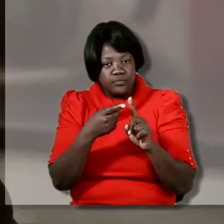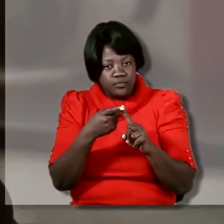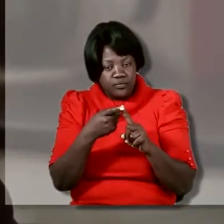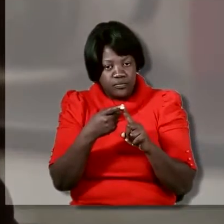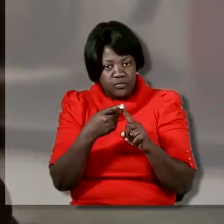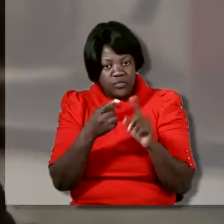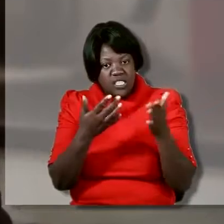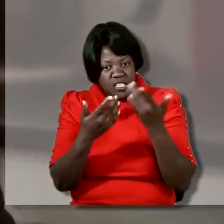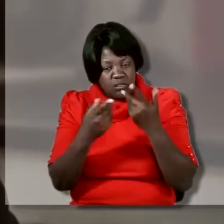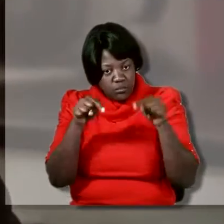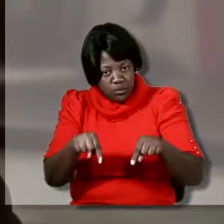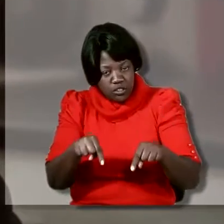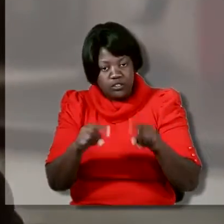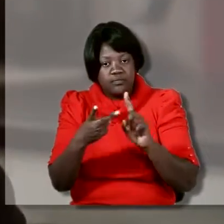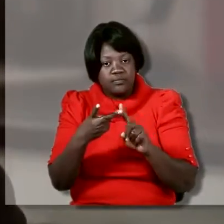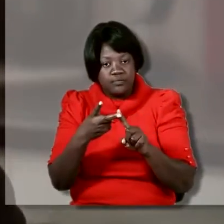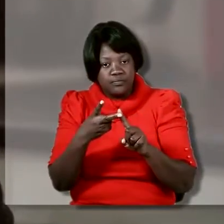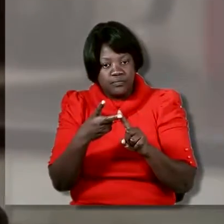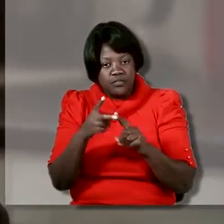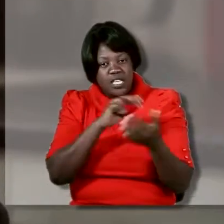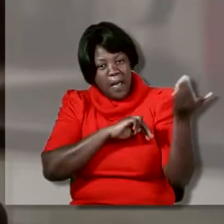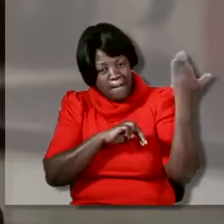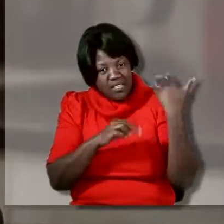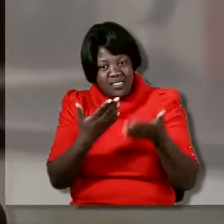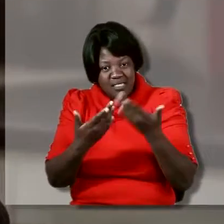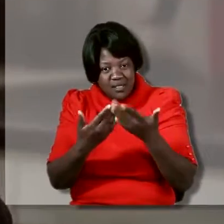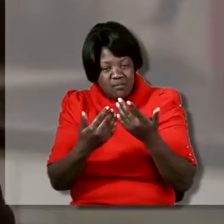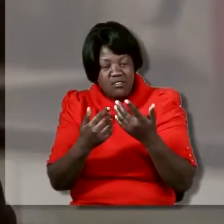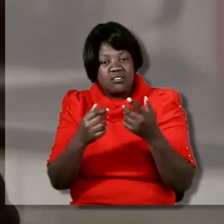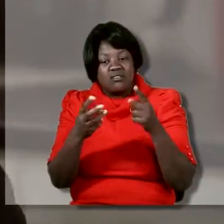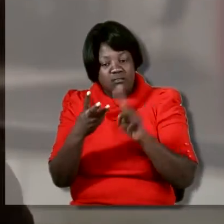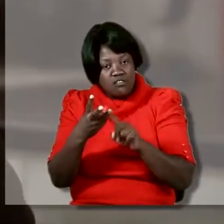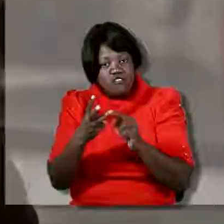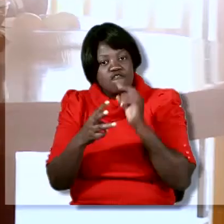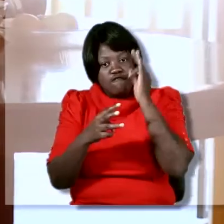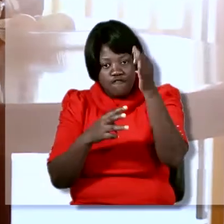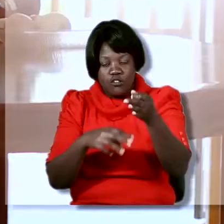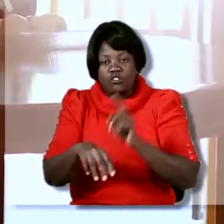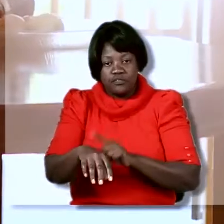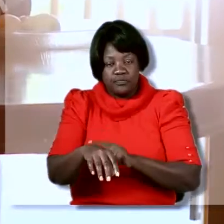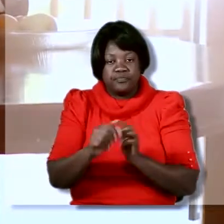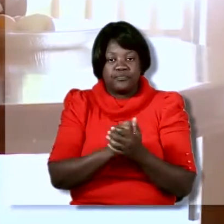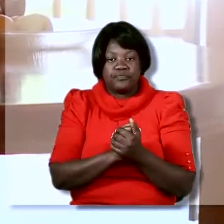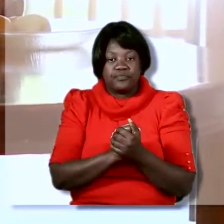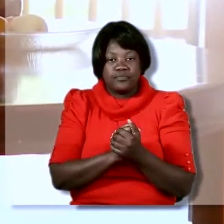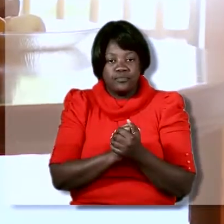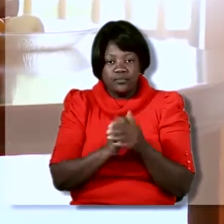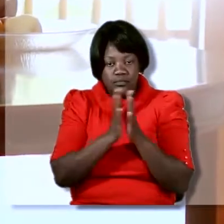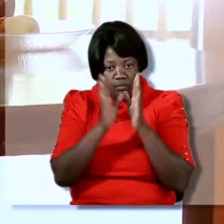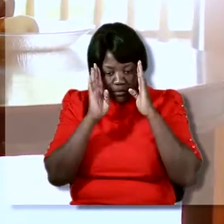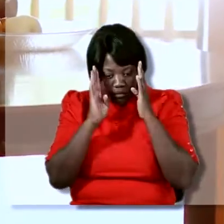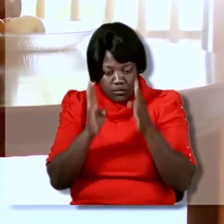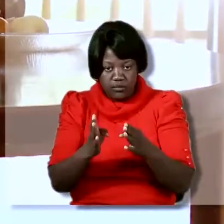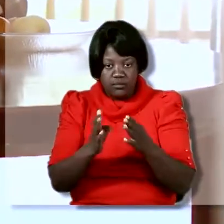present, past simple, and future tense. All right, Anne, let's focus, okay?